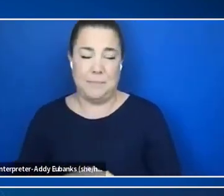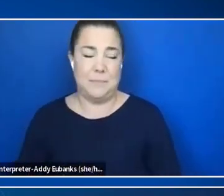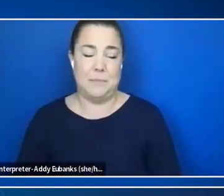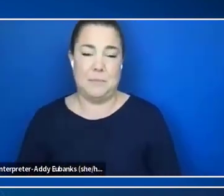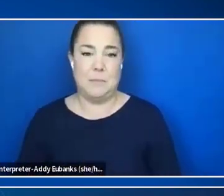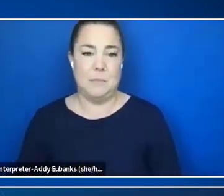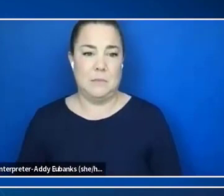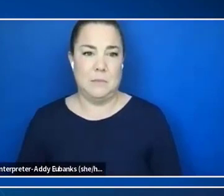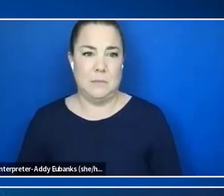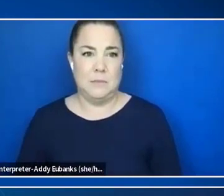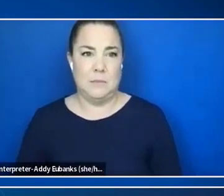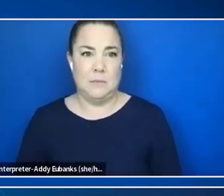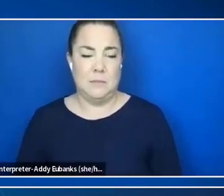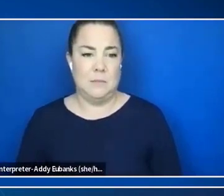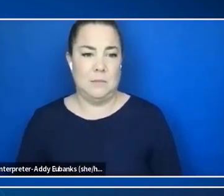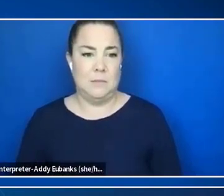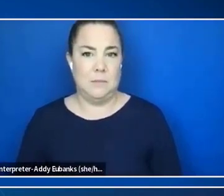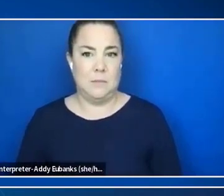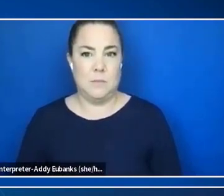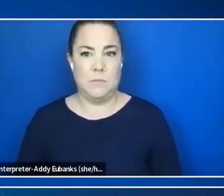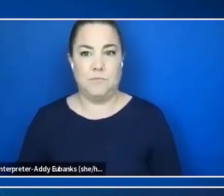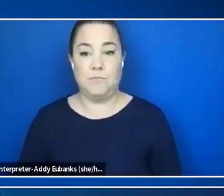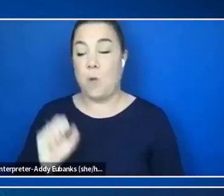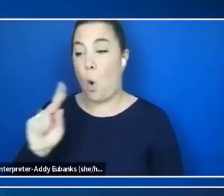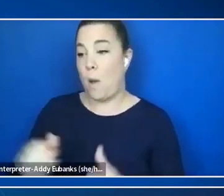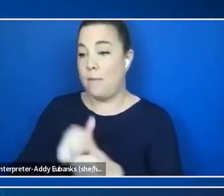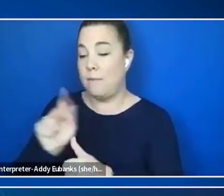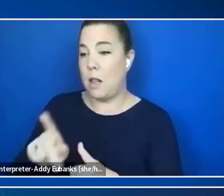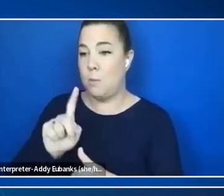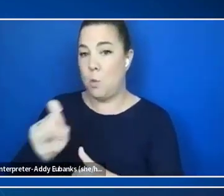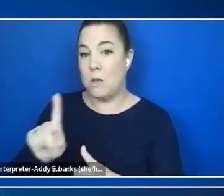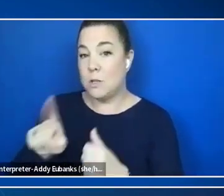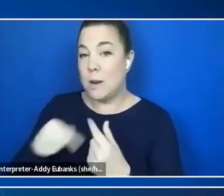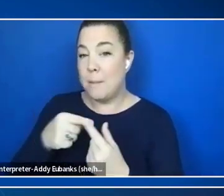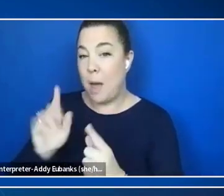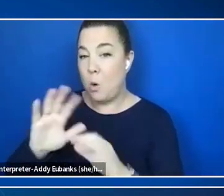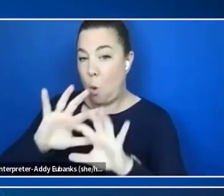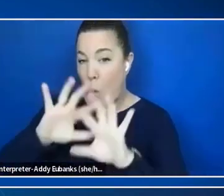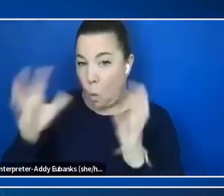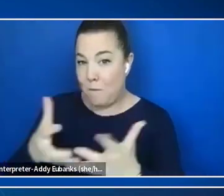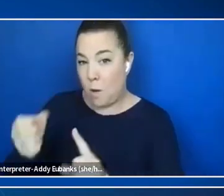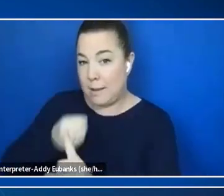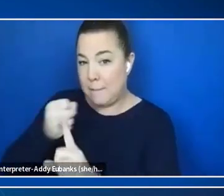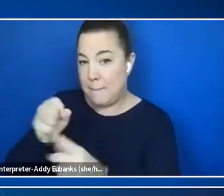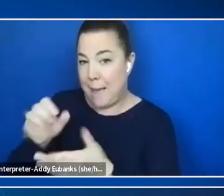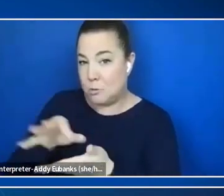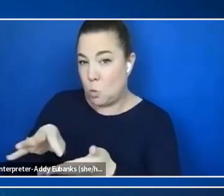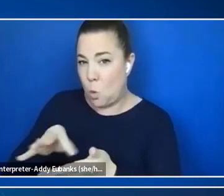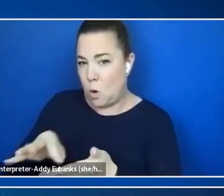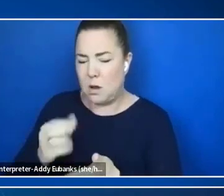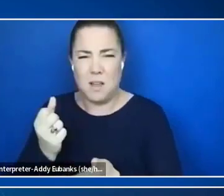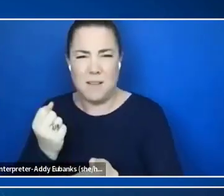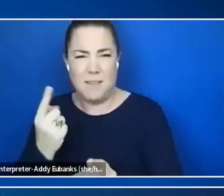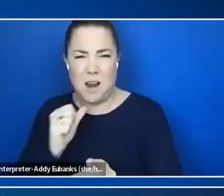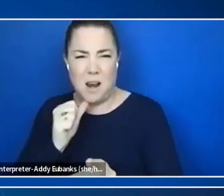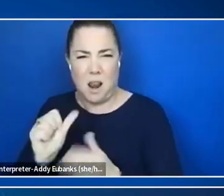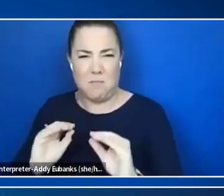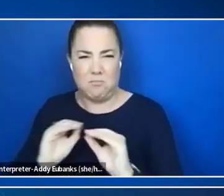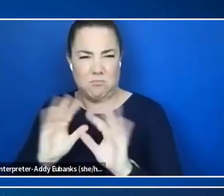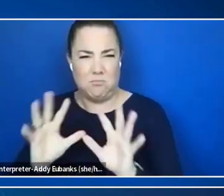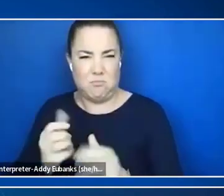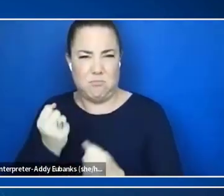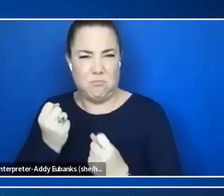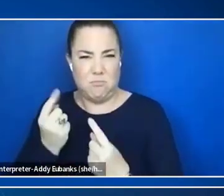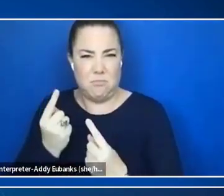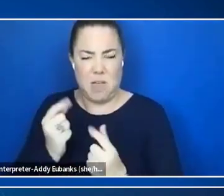So, a follow-up question about this overall impact score. It's not clear to me how